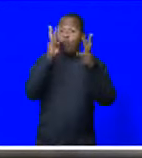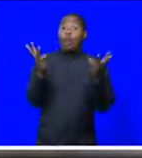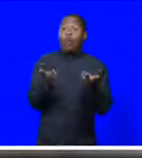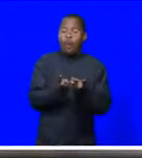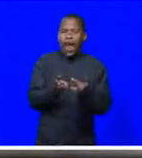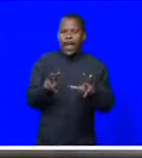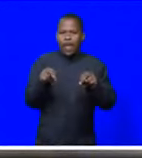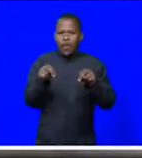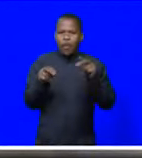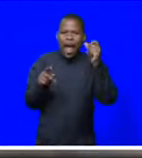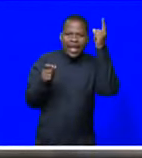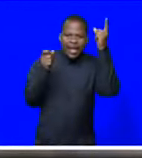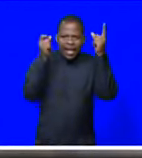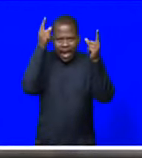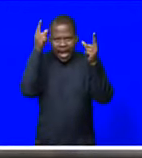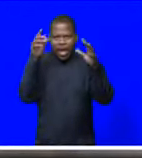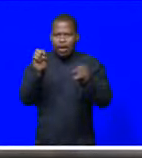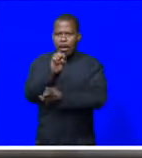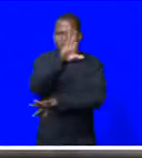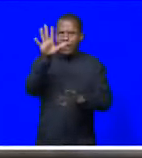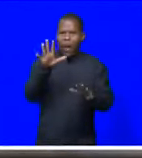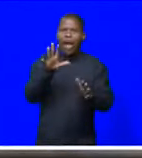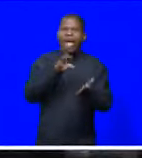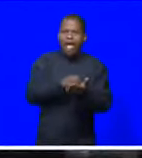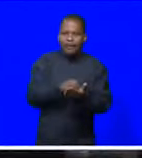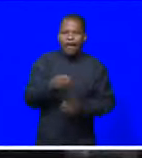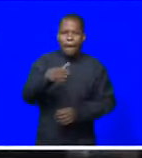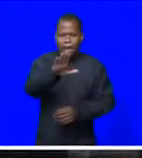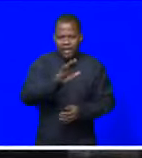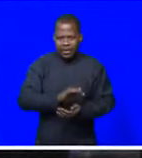ucabanga indlela letinsha tekusakata.